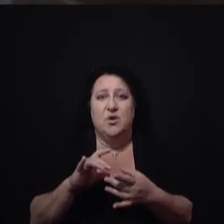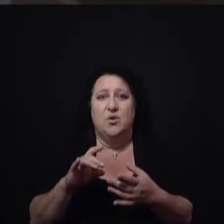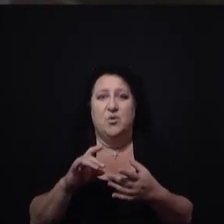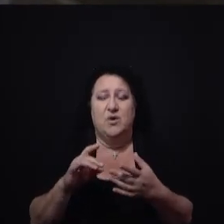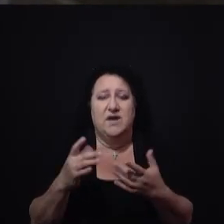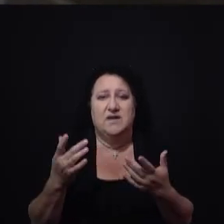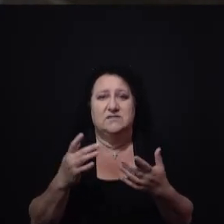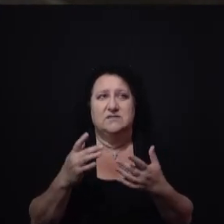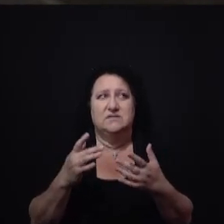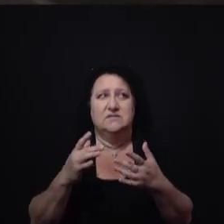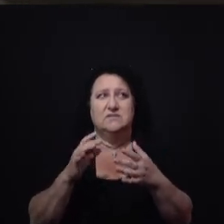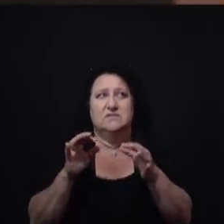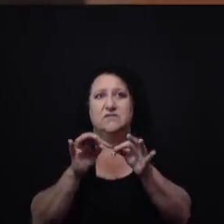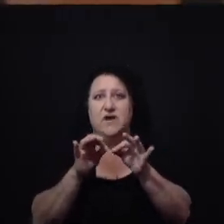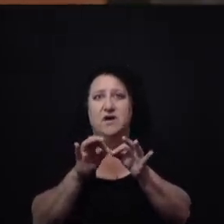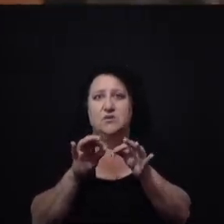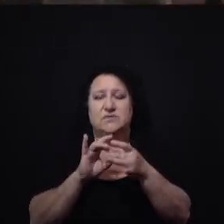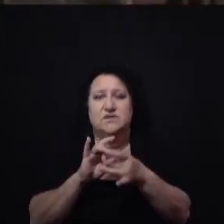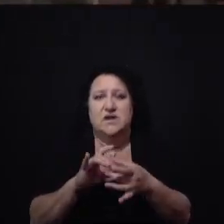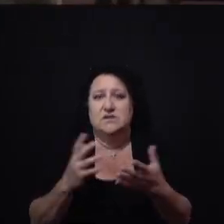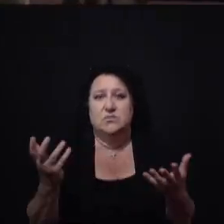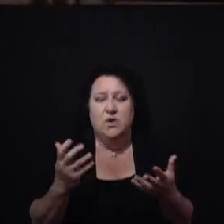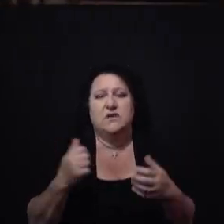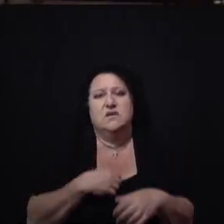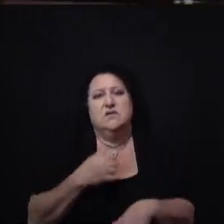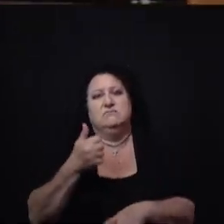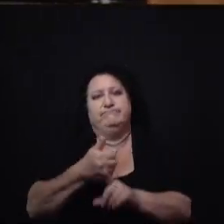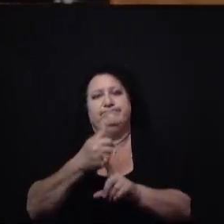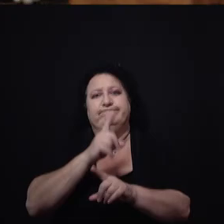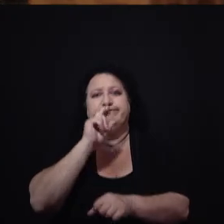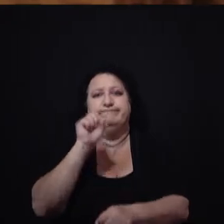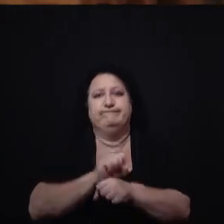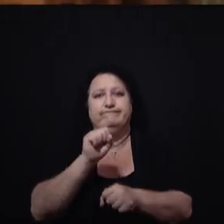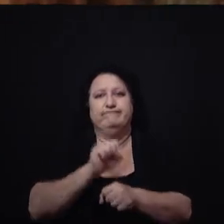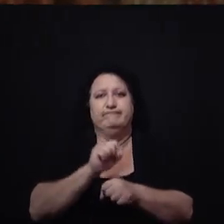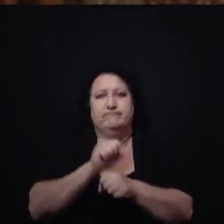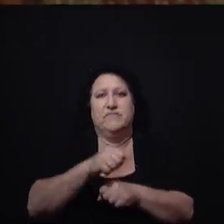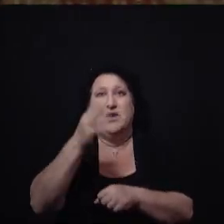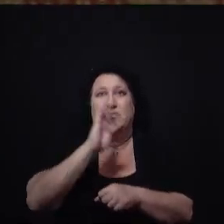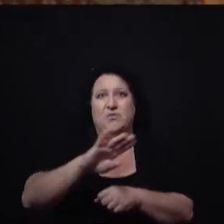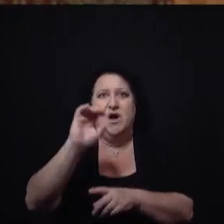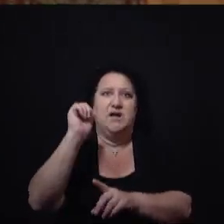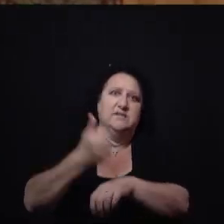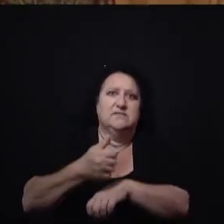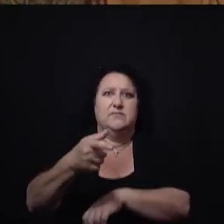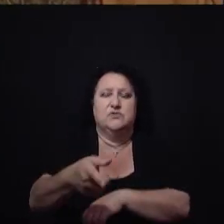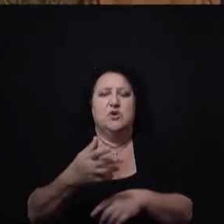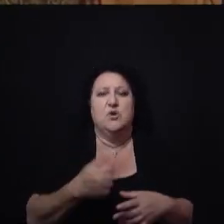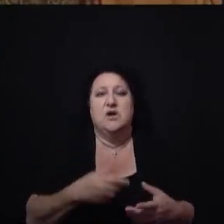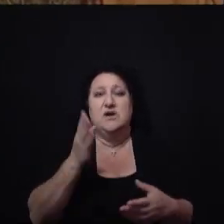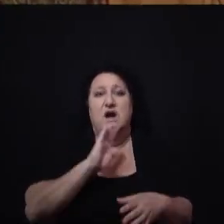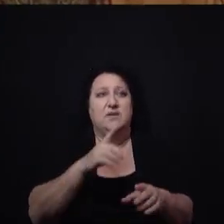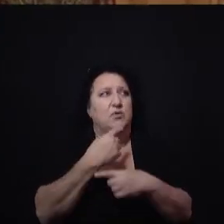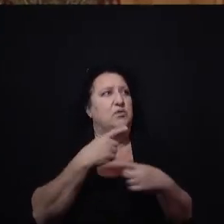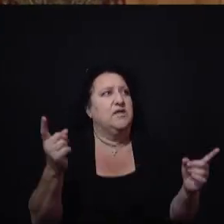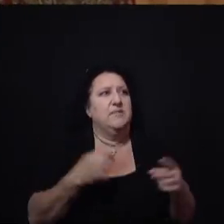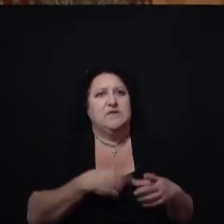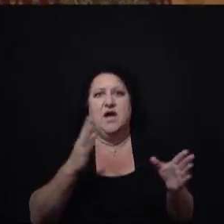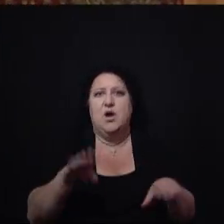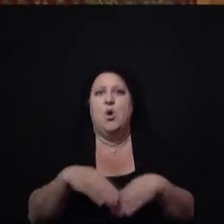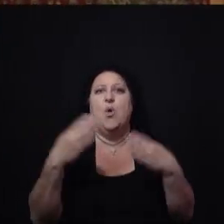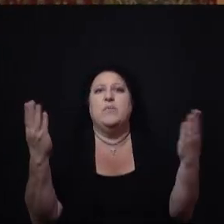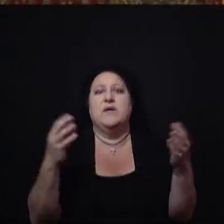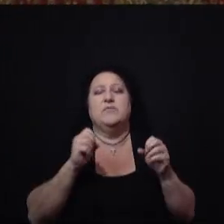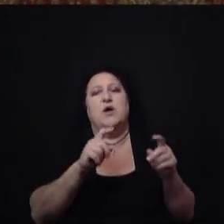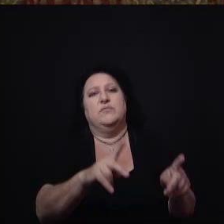are. God is the one who has said, I will make the way. I will open up the doorway for any who would call upon my name, who would come and